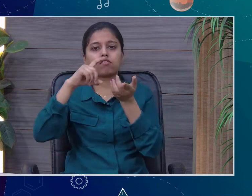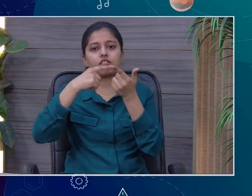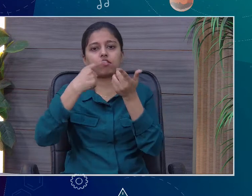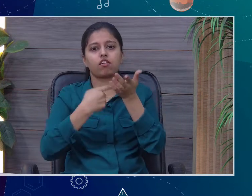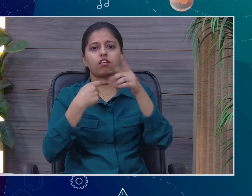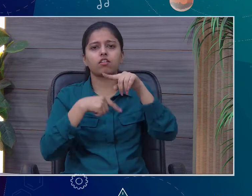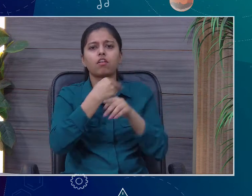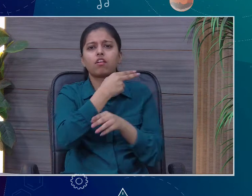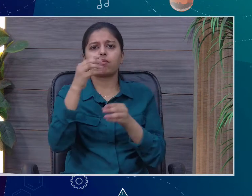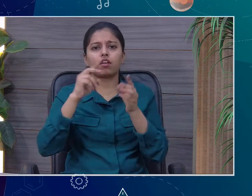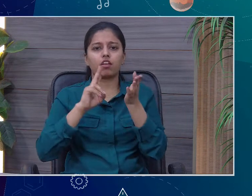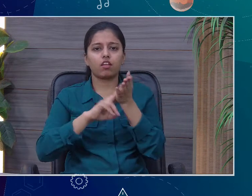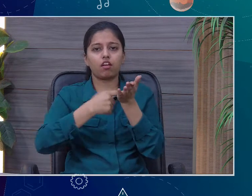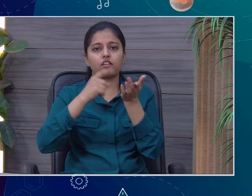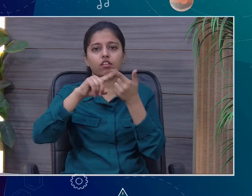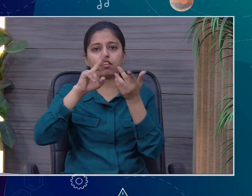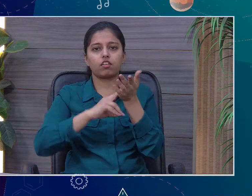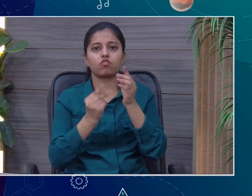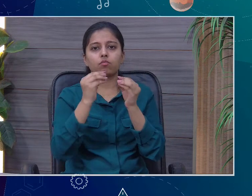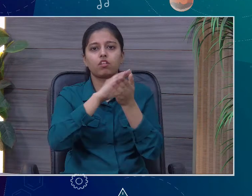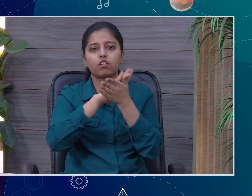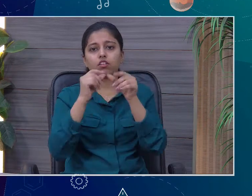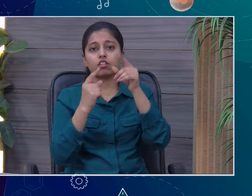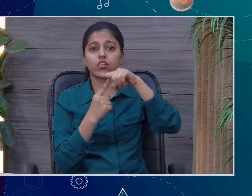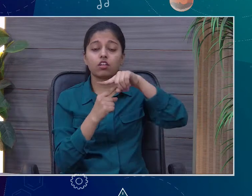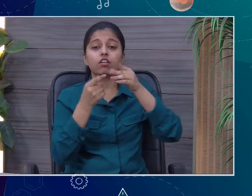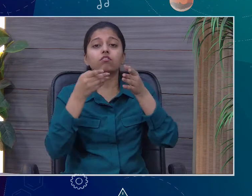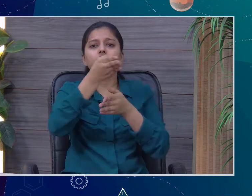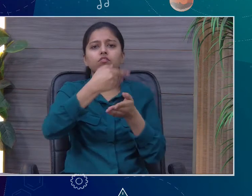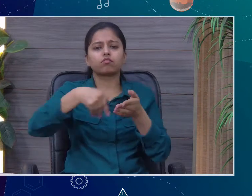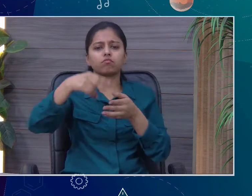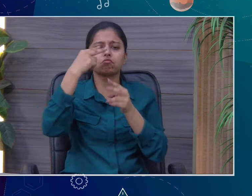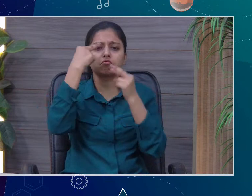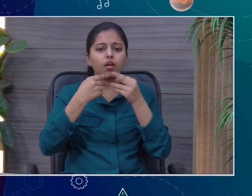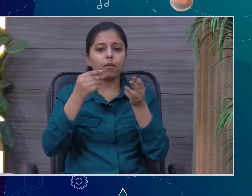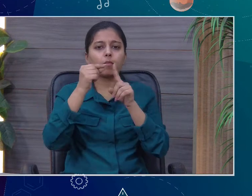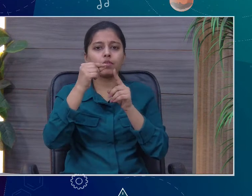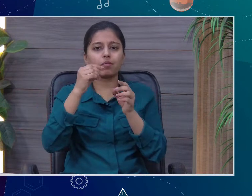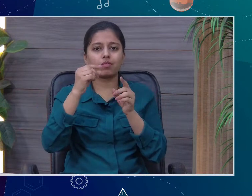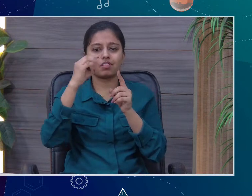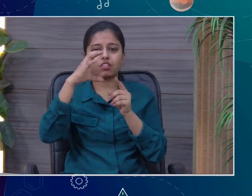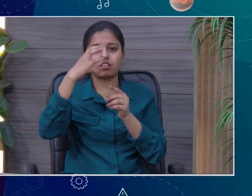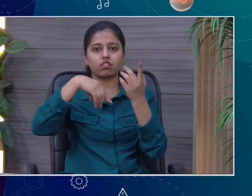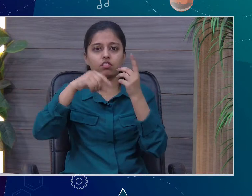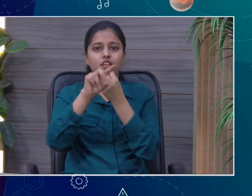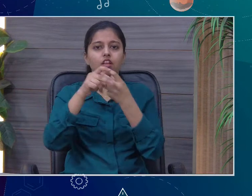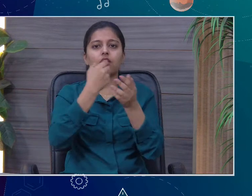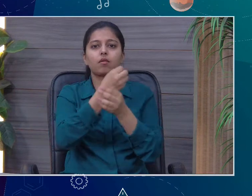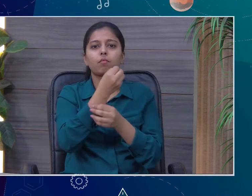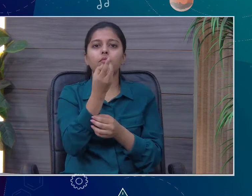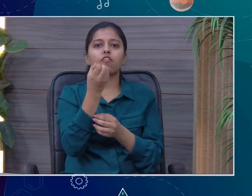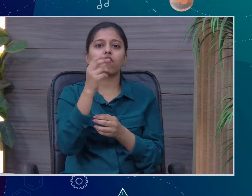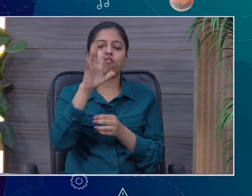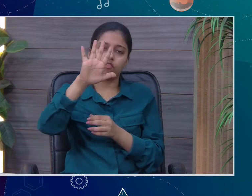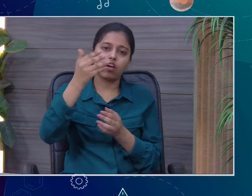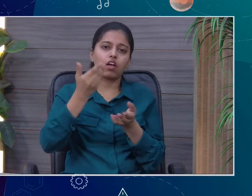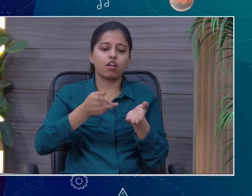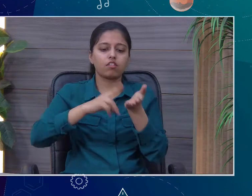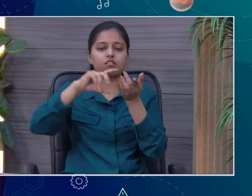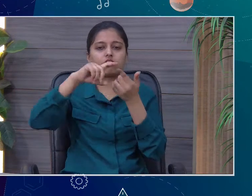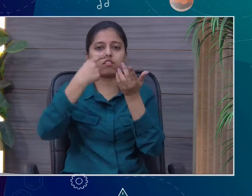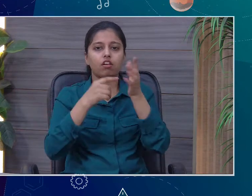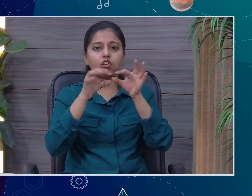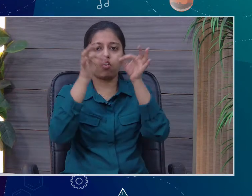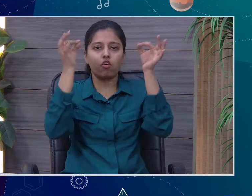you all and you are watching us live on PMeVIDYA channel, channel number 5 and on our NCERT official YouTube channel. And